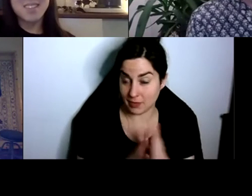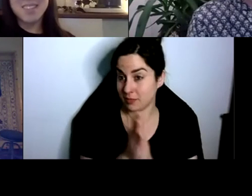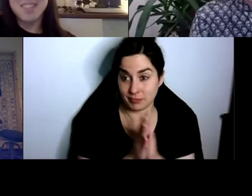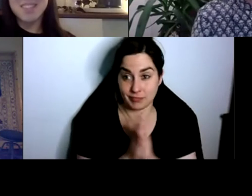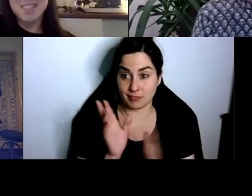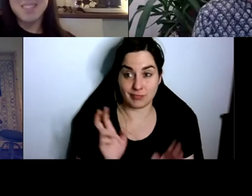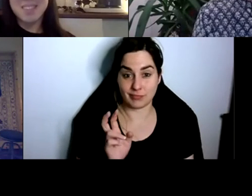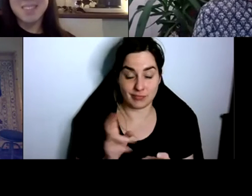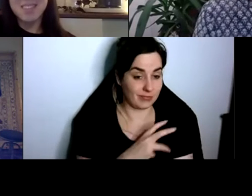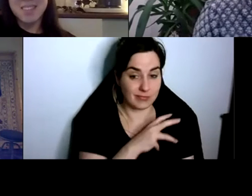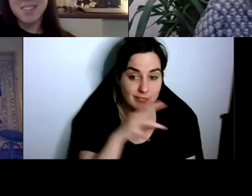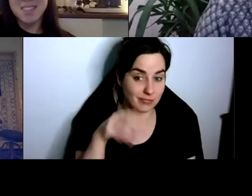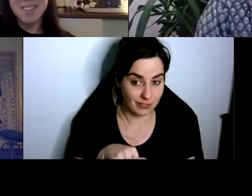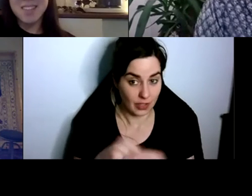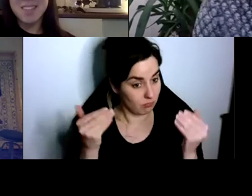free.